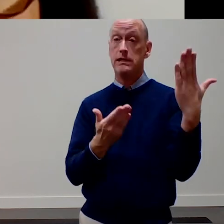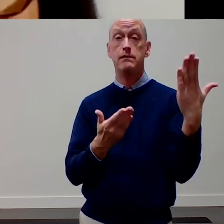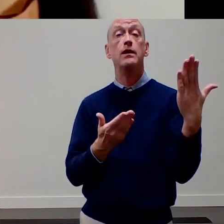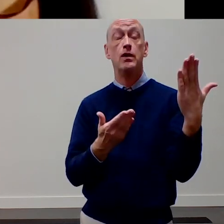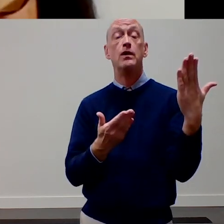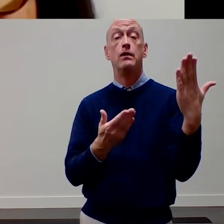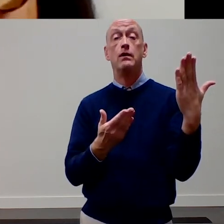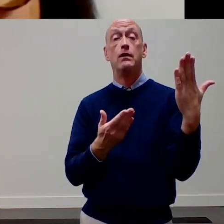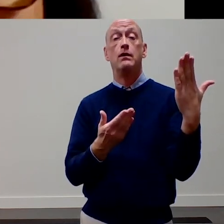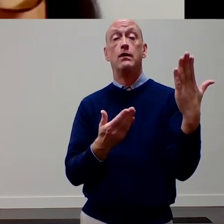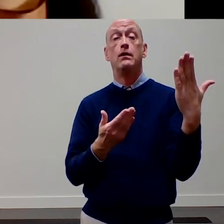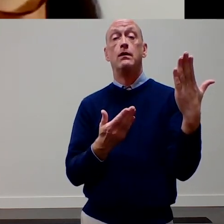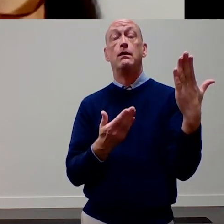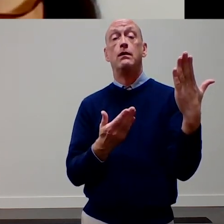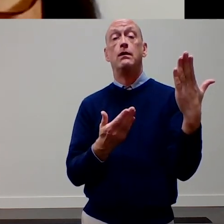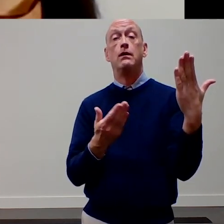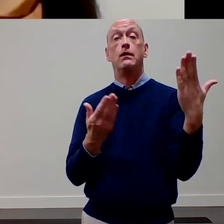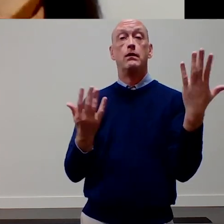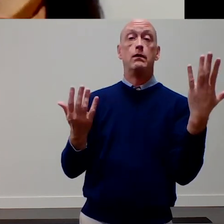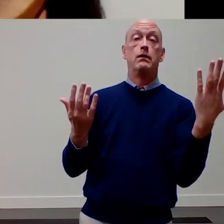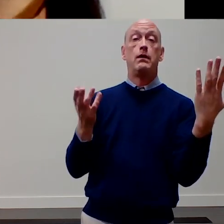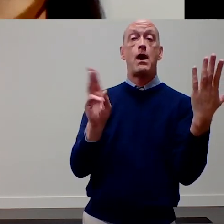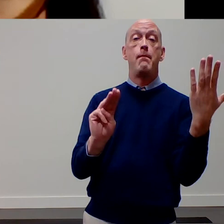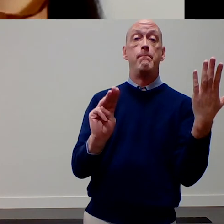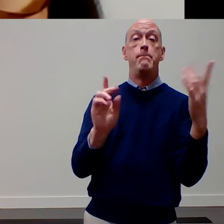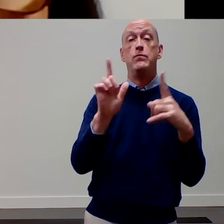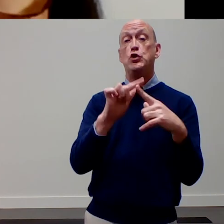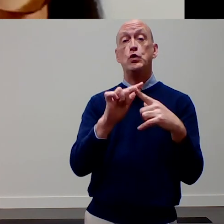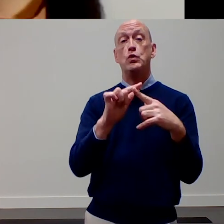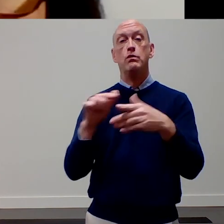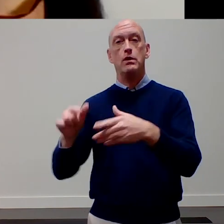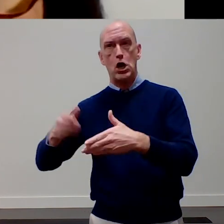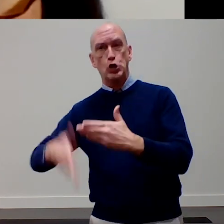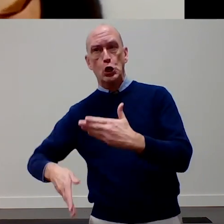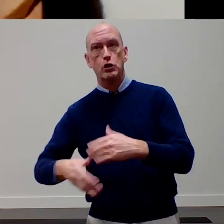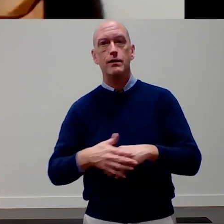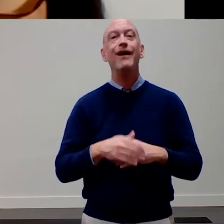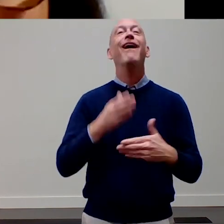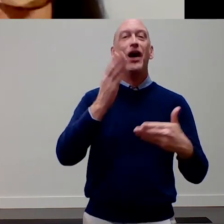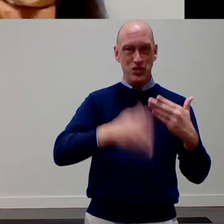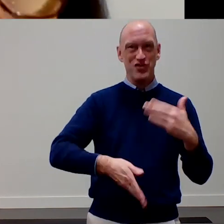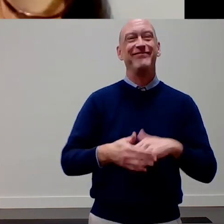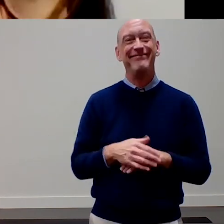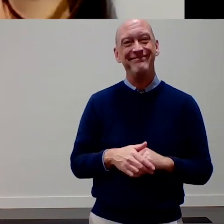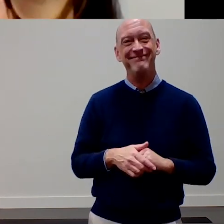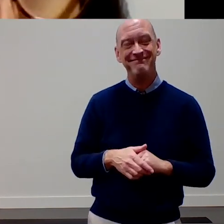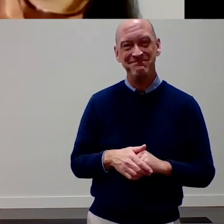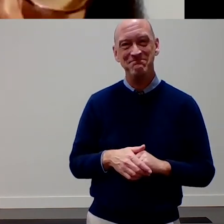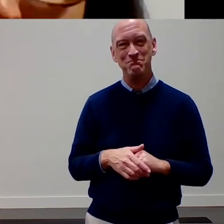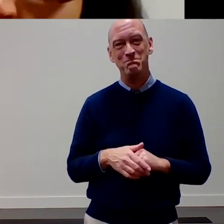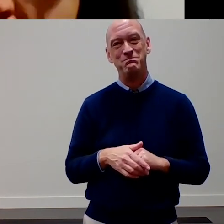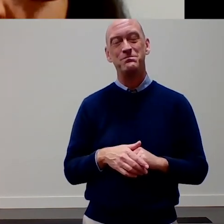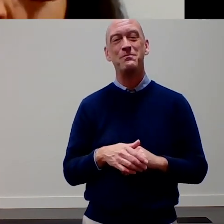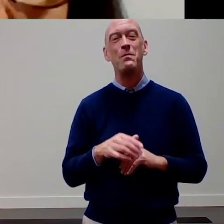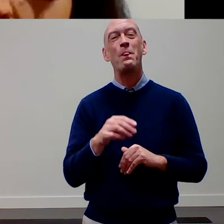Speaker Cup's office. So I think that Speaker Cup is looking at the report card pretty seriously. At the same time, he's looking at,